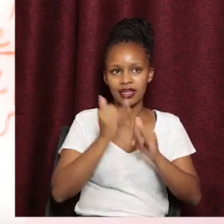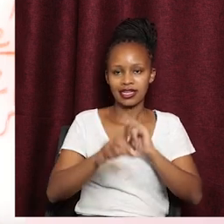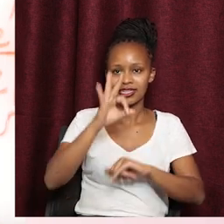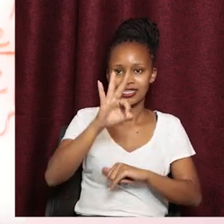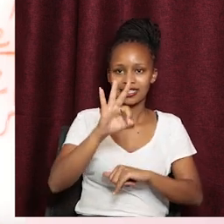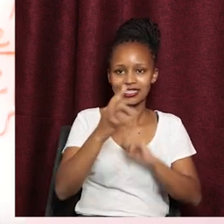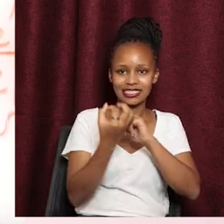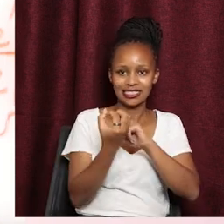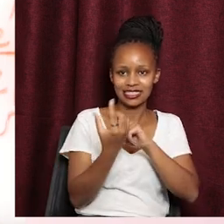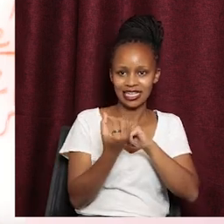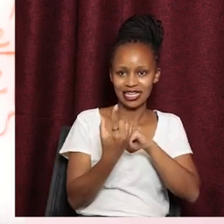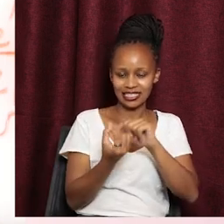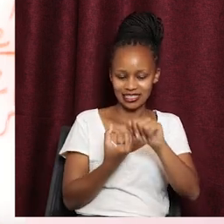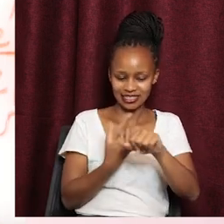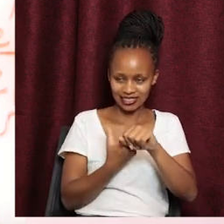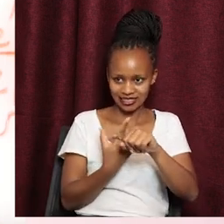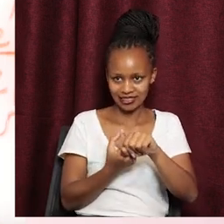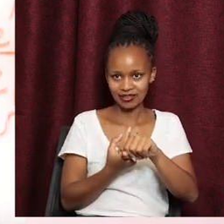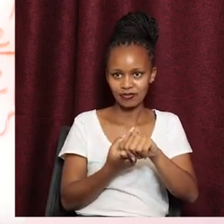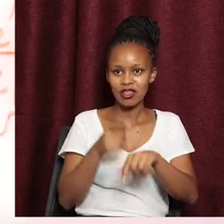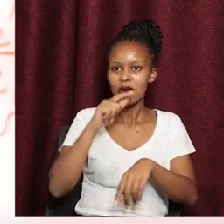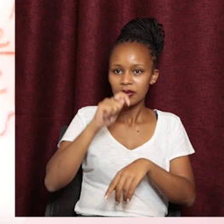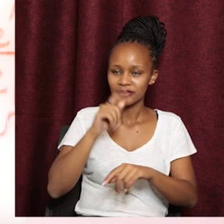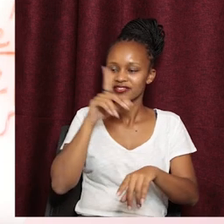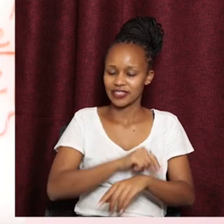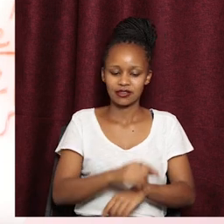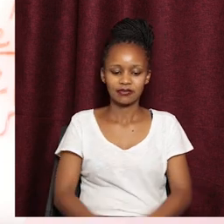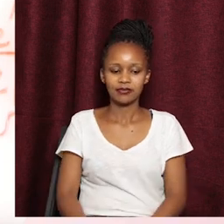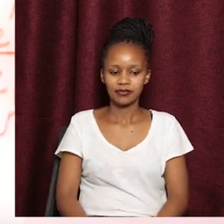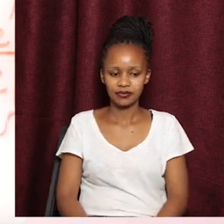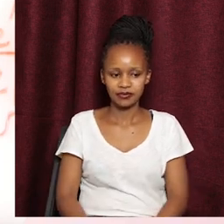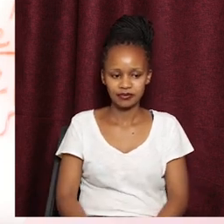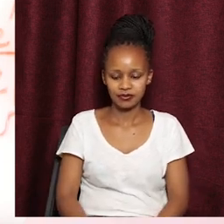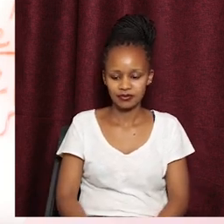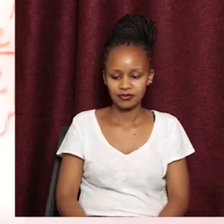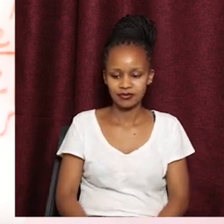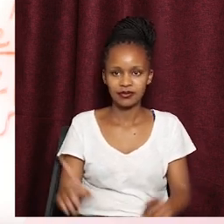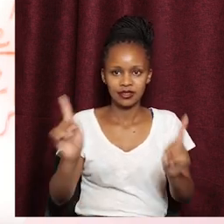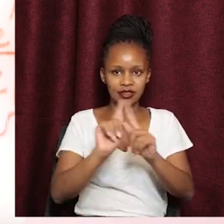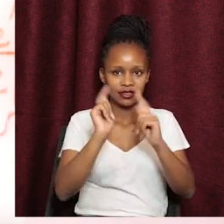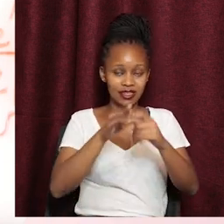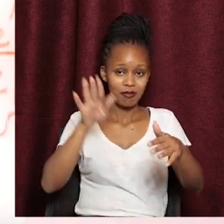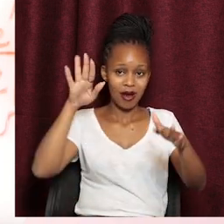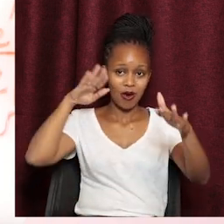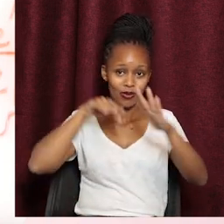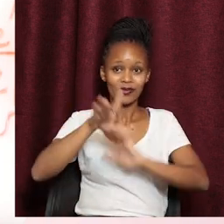before the whistle blew, his team scored.